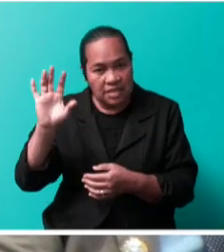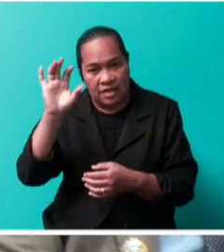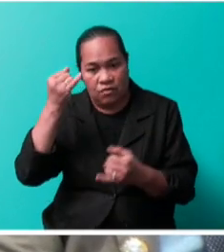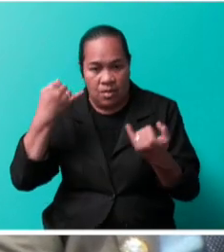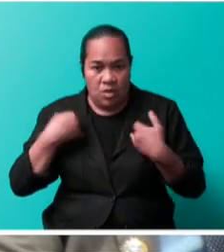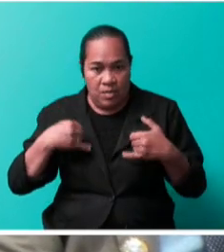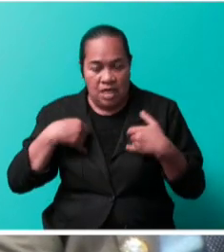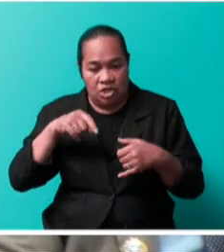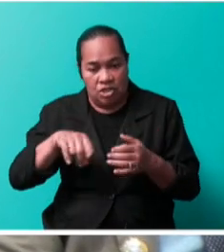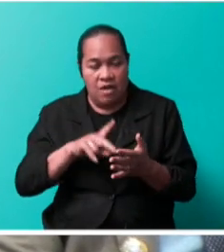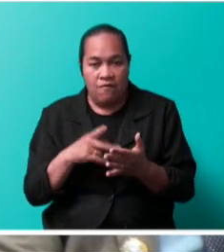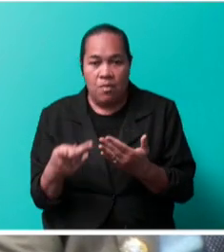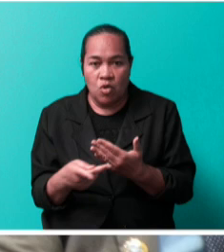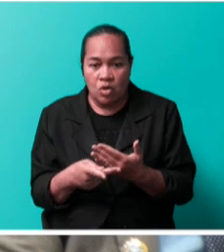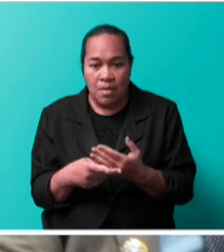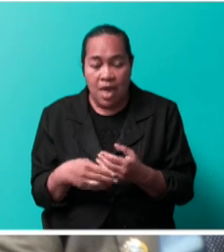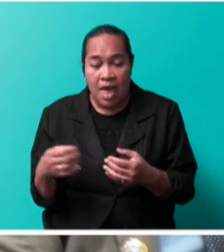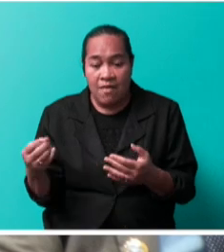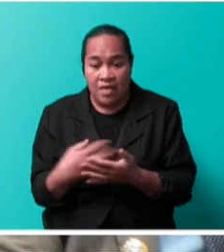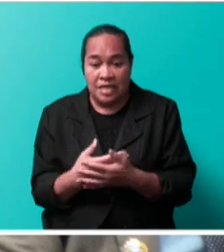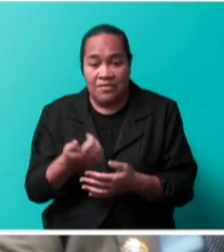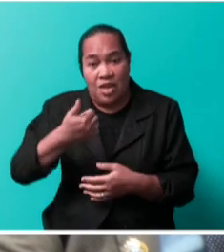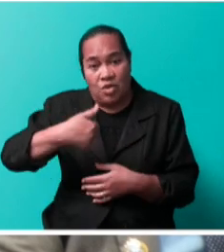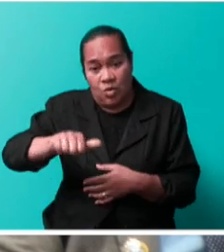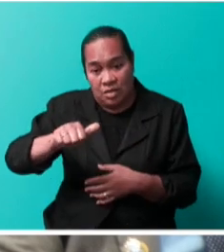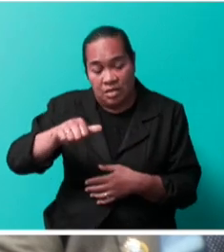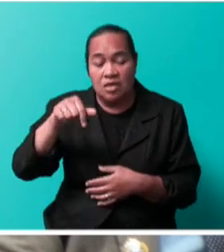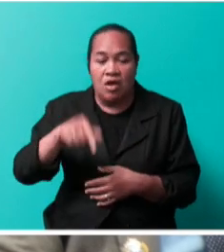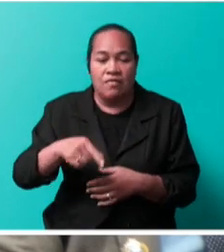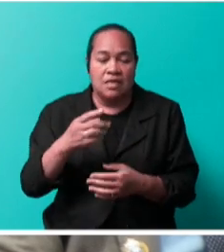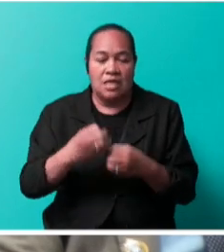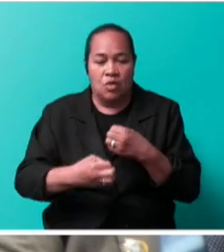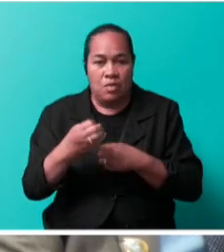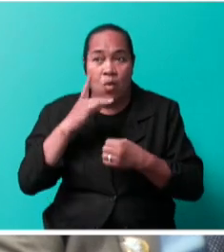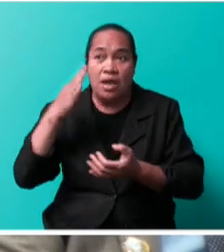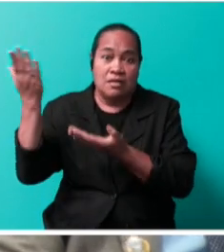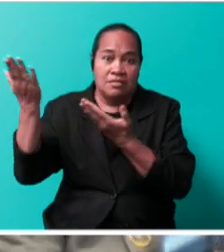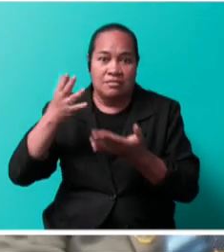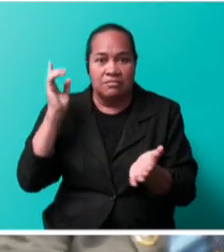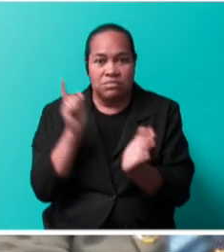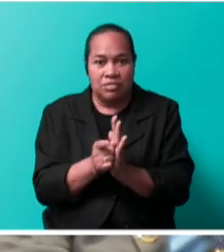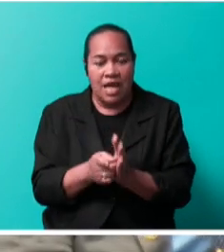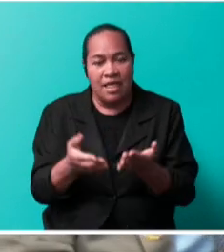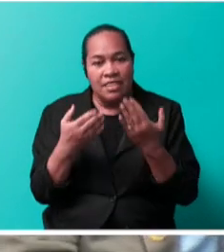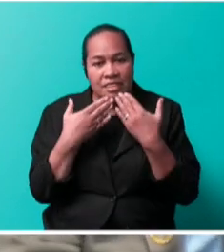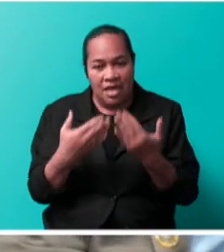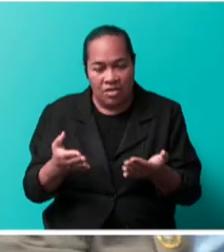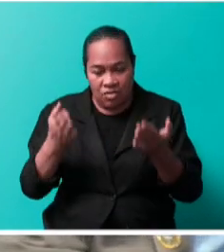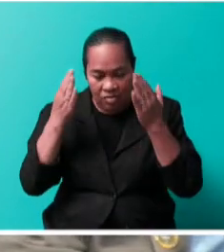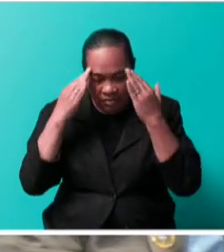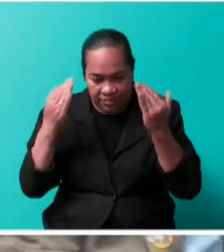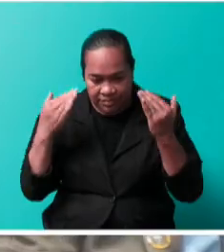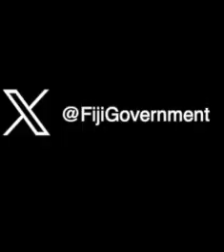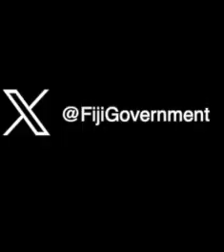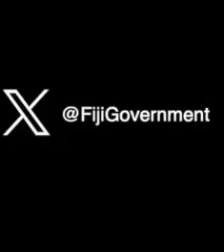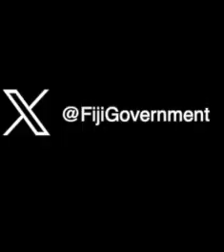of this program and the effective utilization of the equipment once delivered. Thank you, Mr. Speaker, sir. Allow me to respond to the